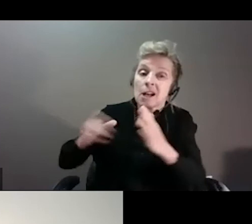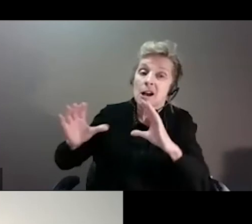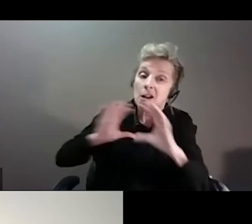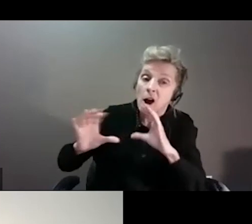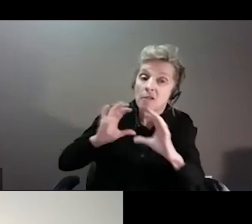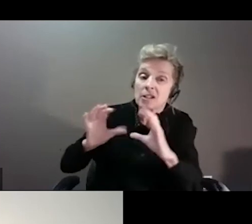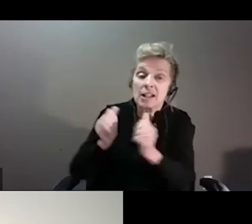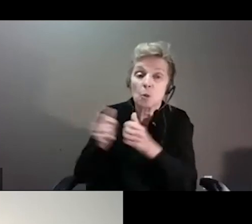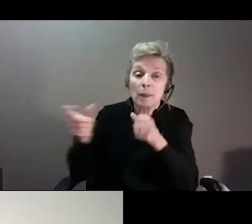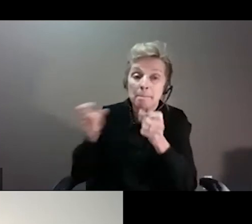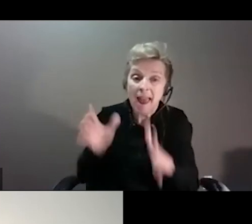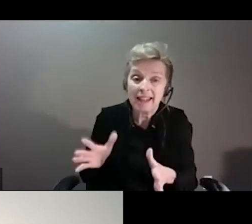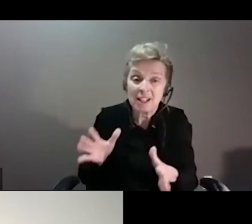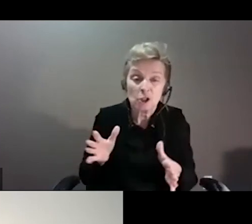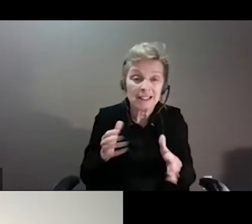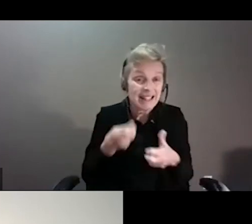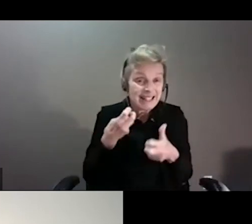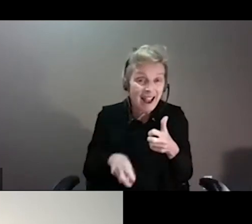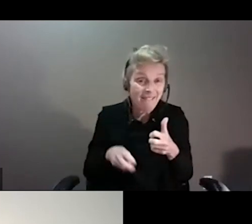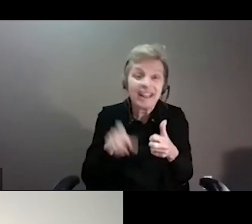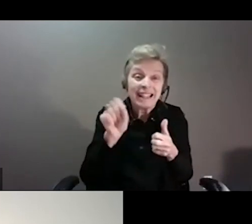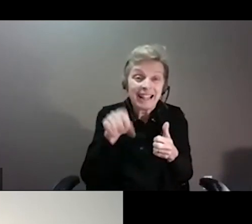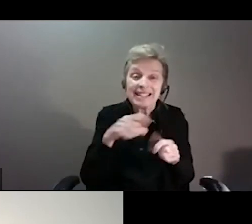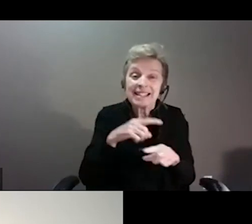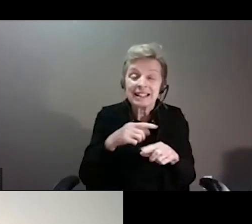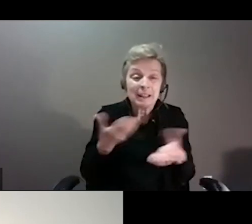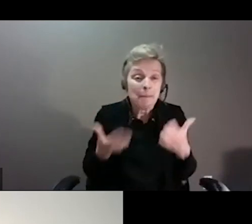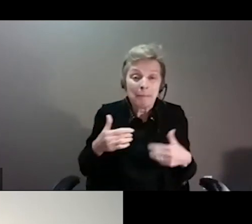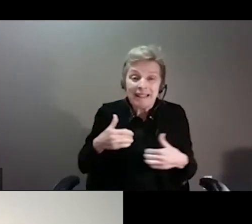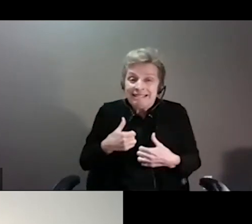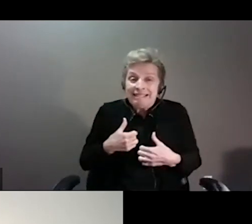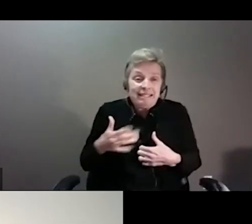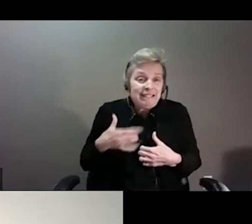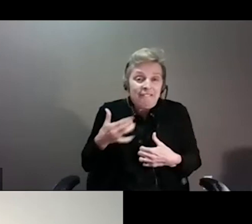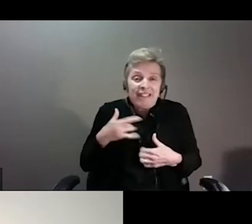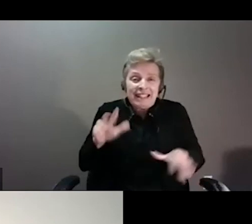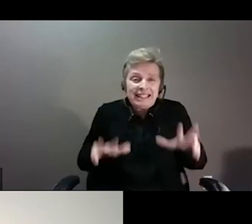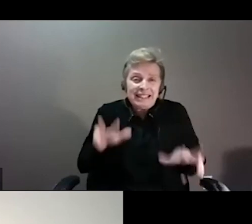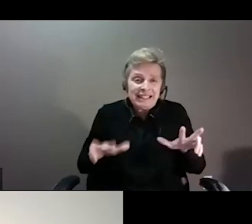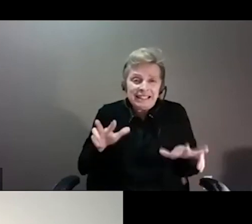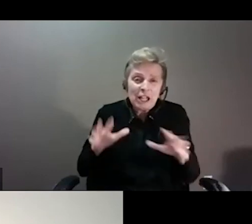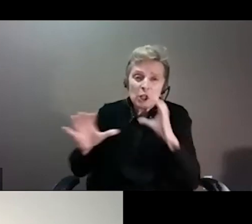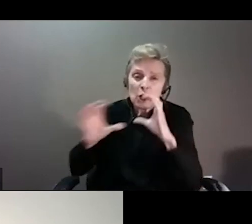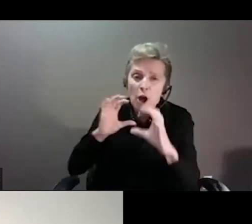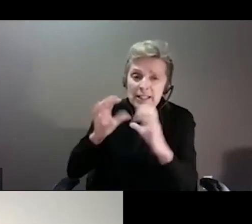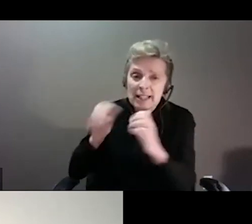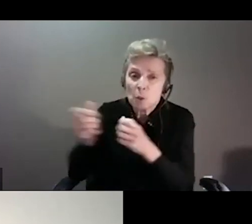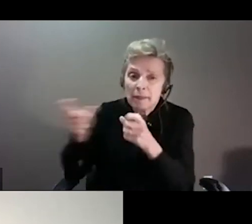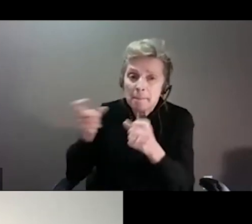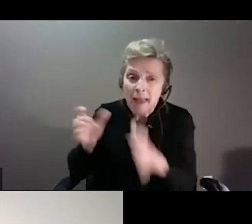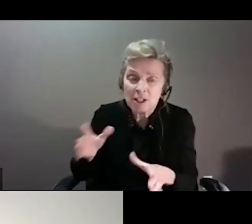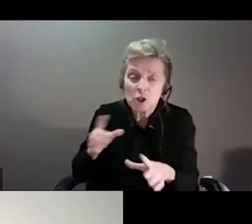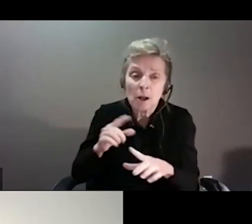until we have those difficult conversations, things that we're not comfortable with, until that happens, those needs never come